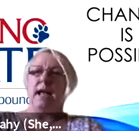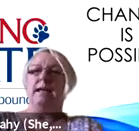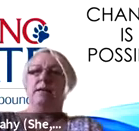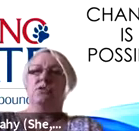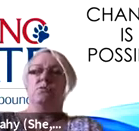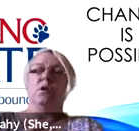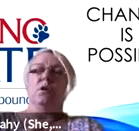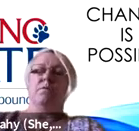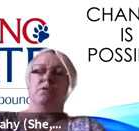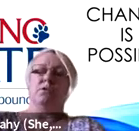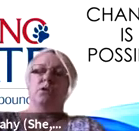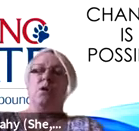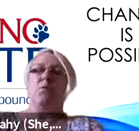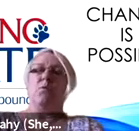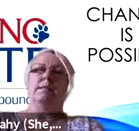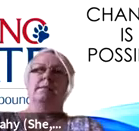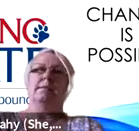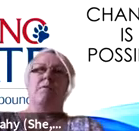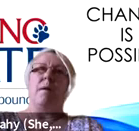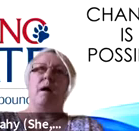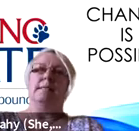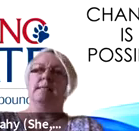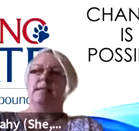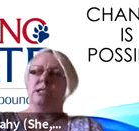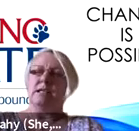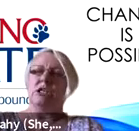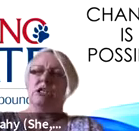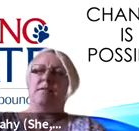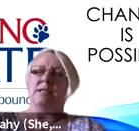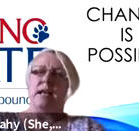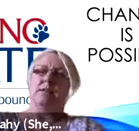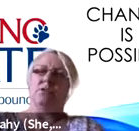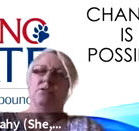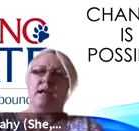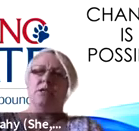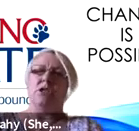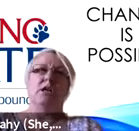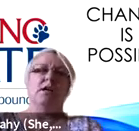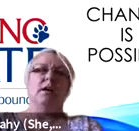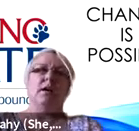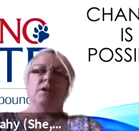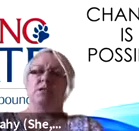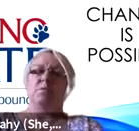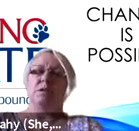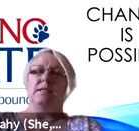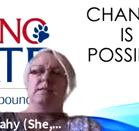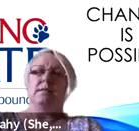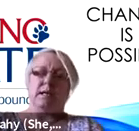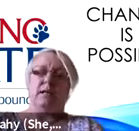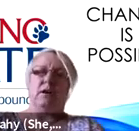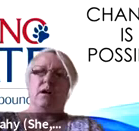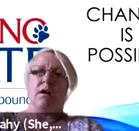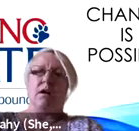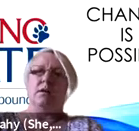proactively creating to reverse what some of our policies and legislation have done to damage various communities,